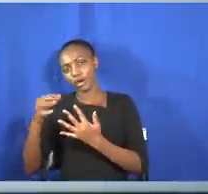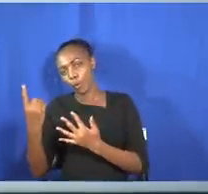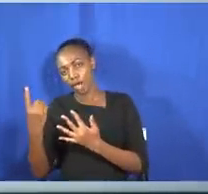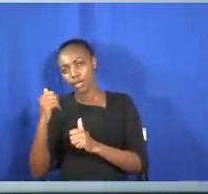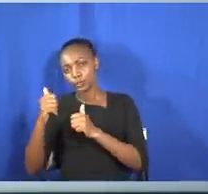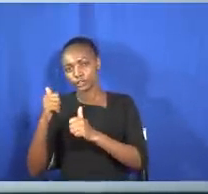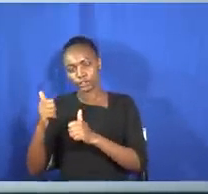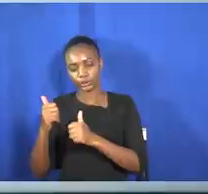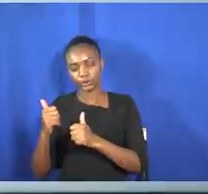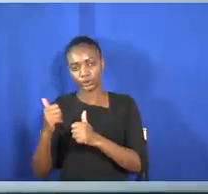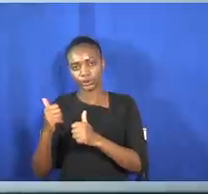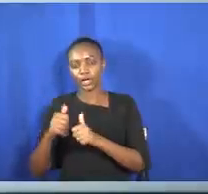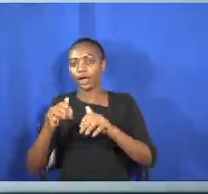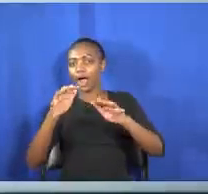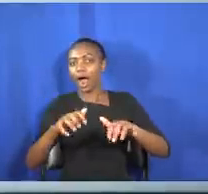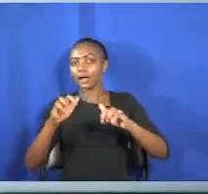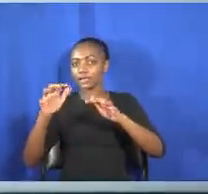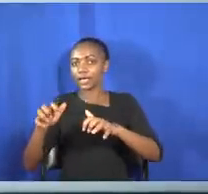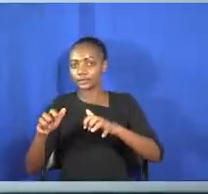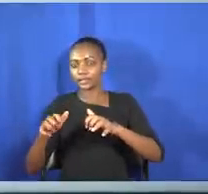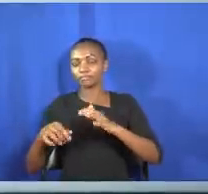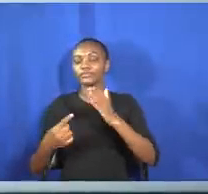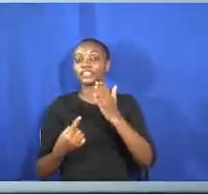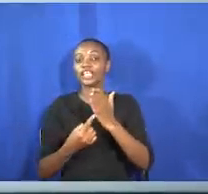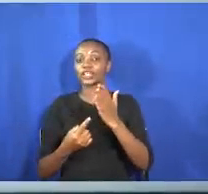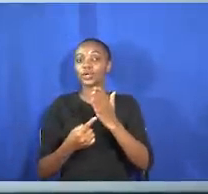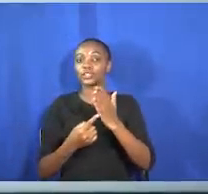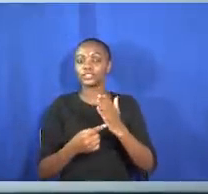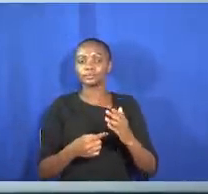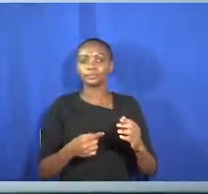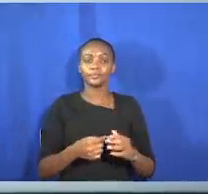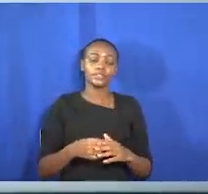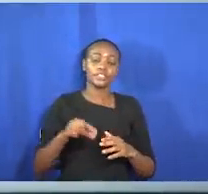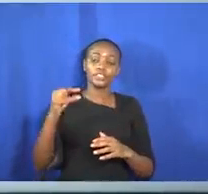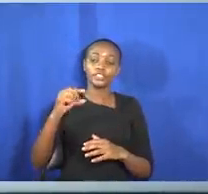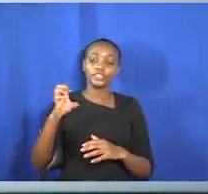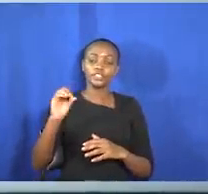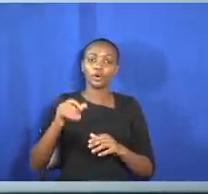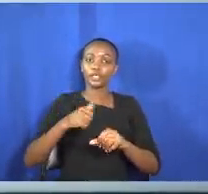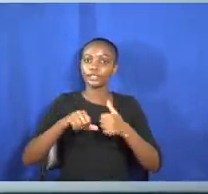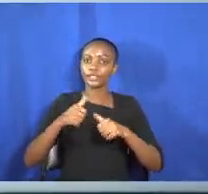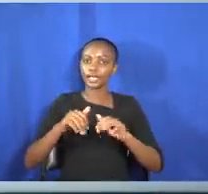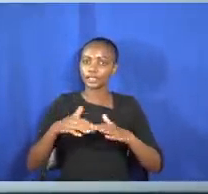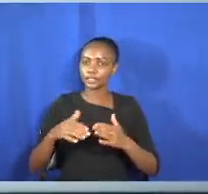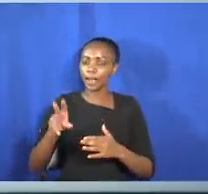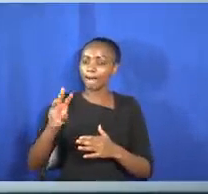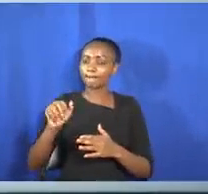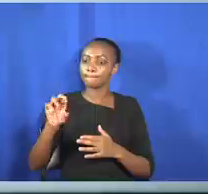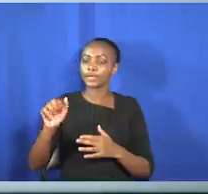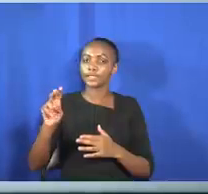there is option. They may choose another 1 option, that is agricultural technology, geoscience